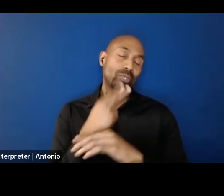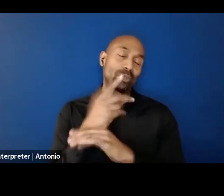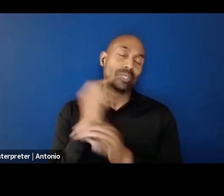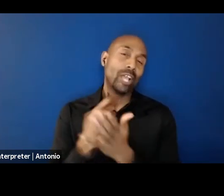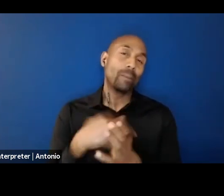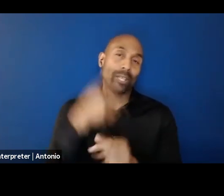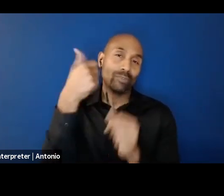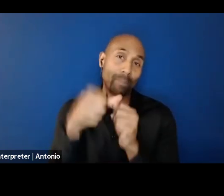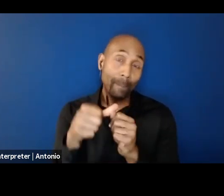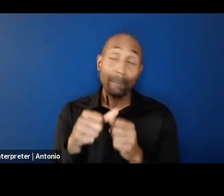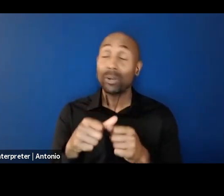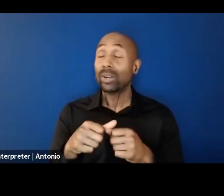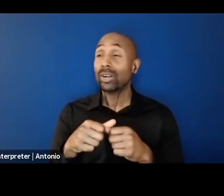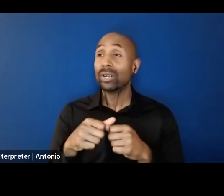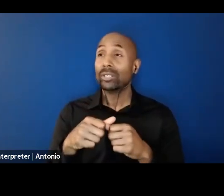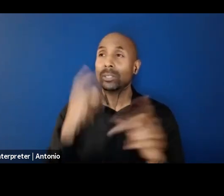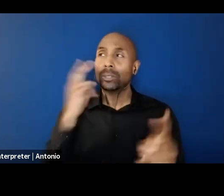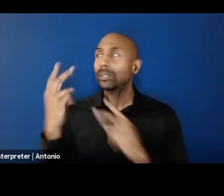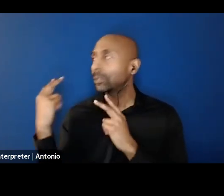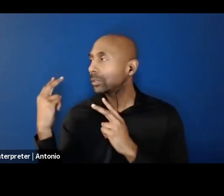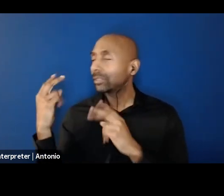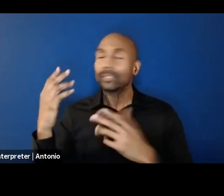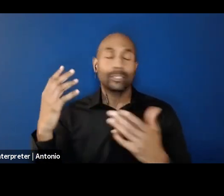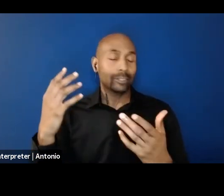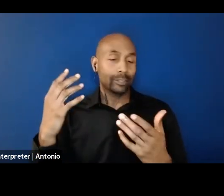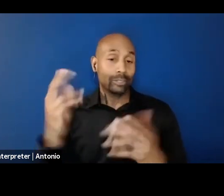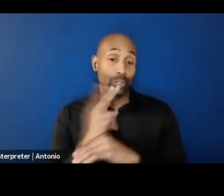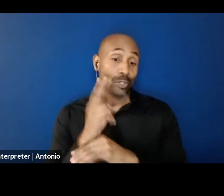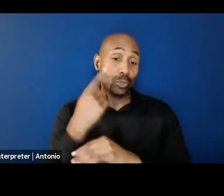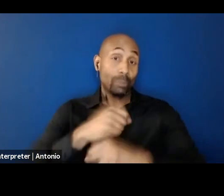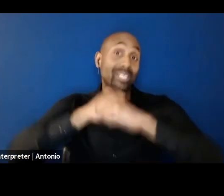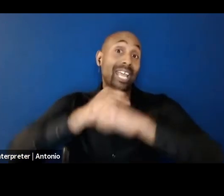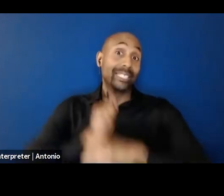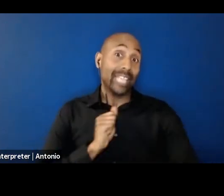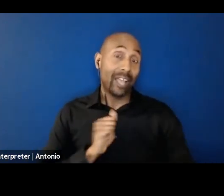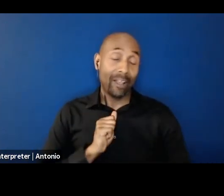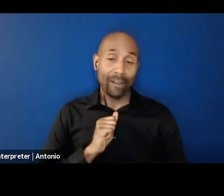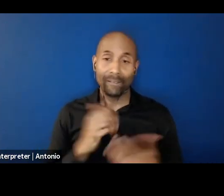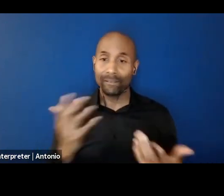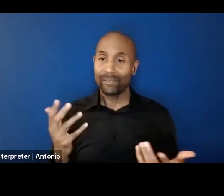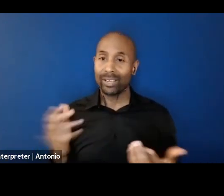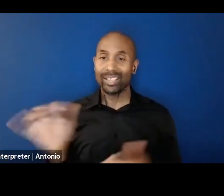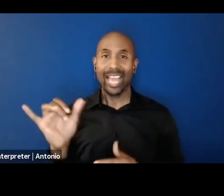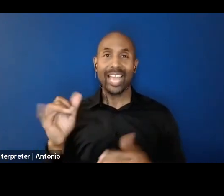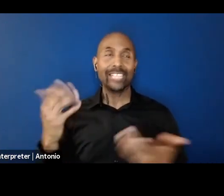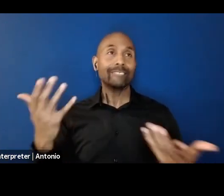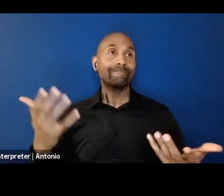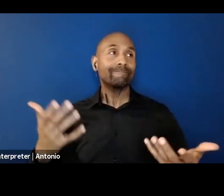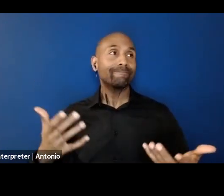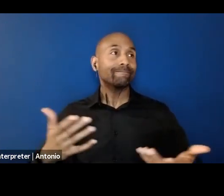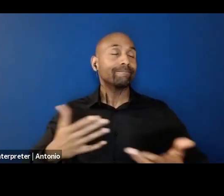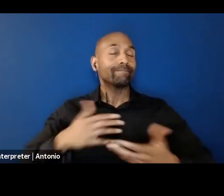homeopathic vamp till ready, a sigh, a pneumatic not yet.